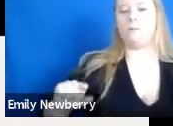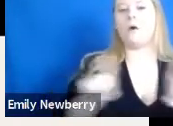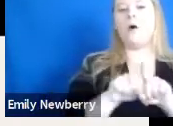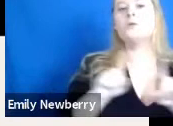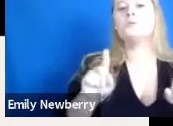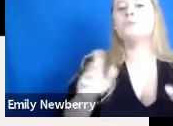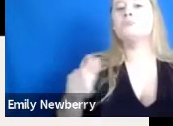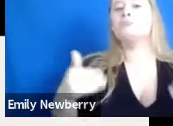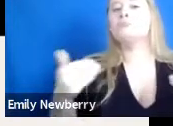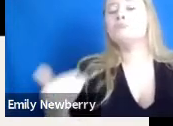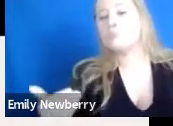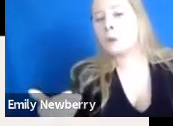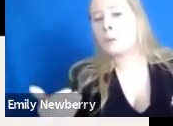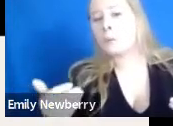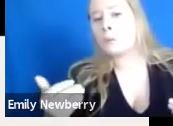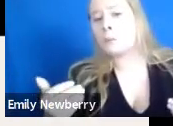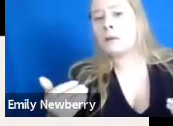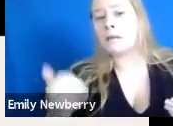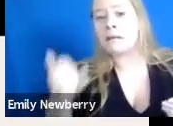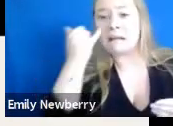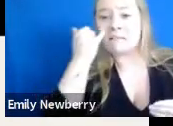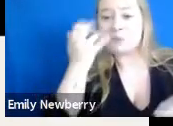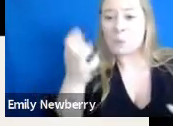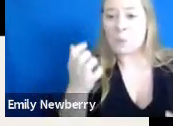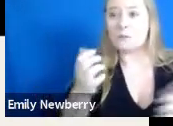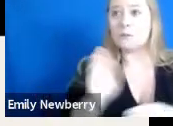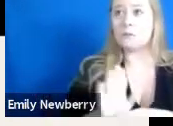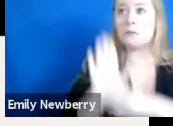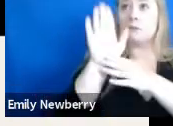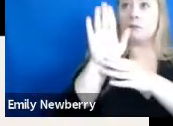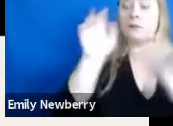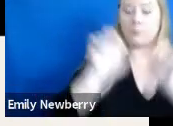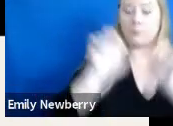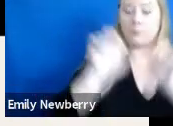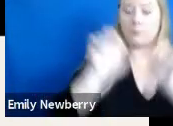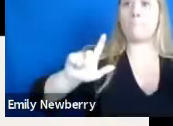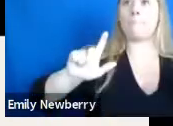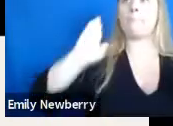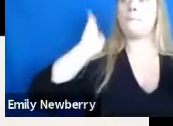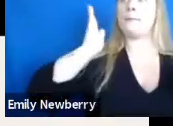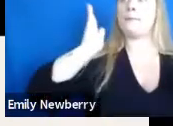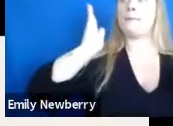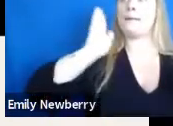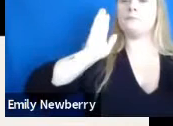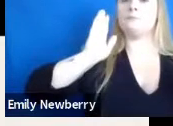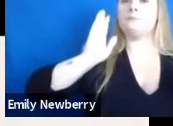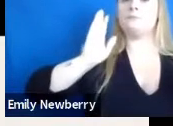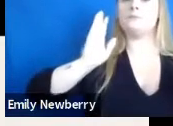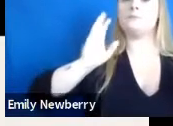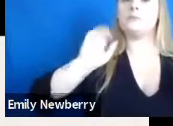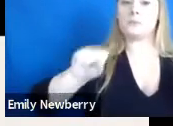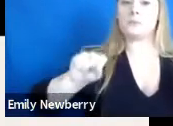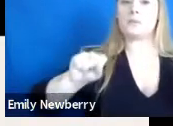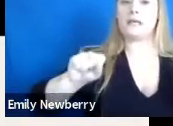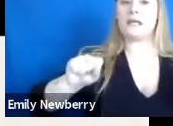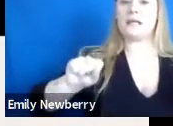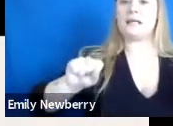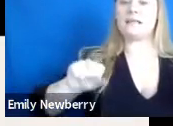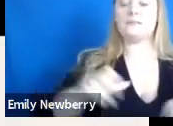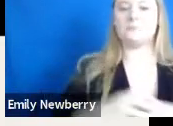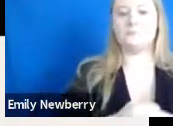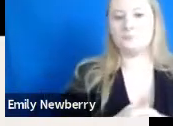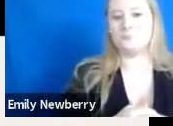encourage asking questions orally to give a more dialogue feel to this webinar experience. So after